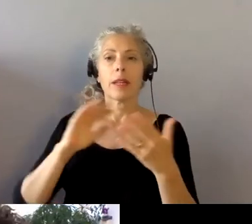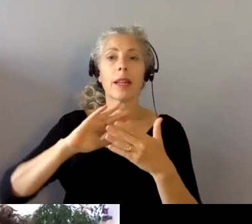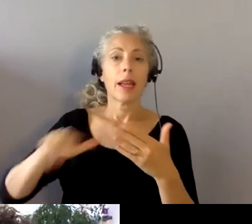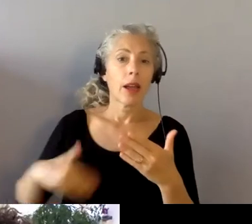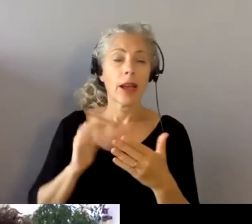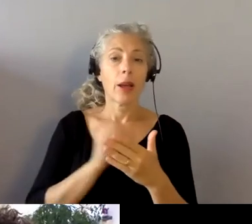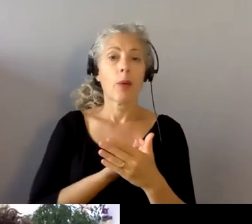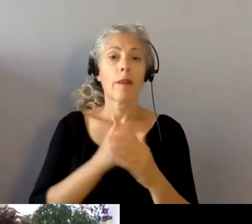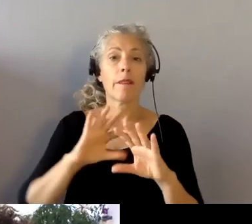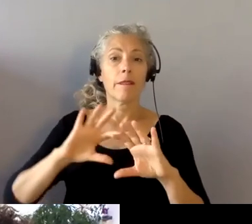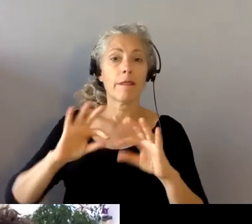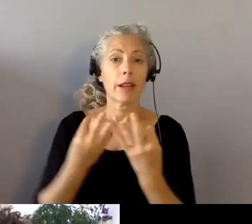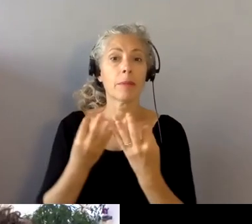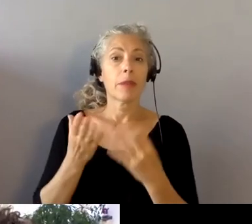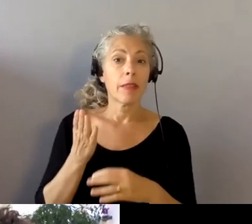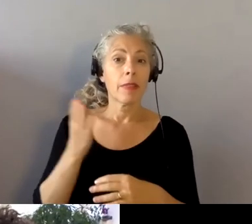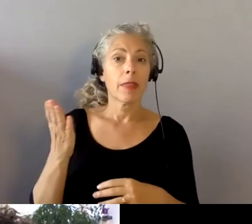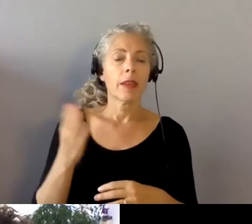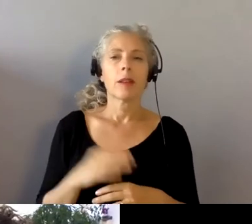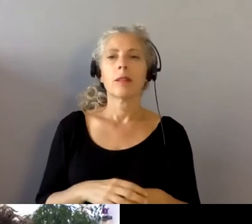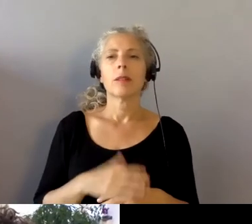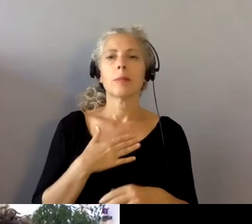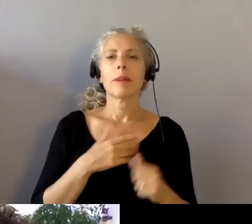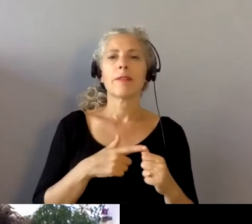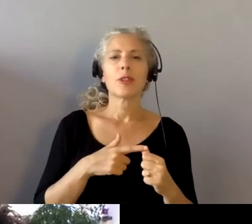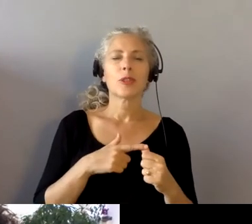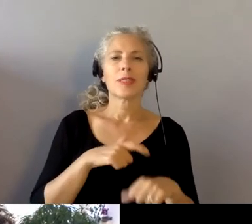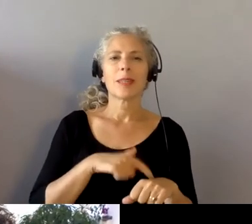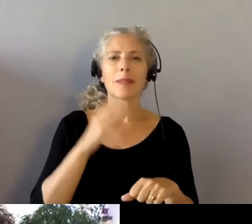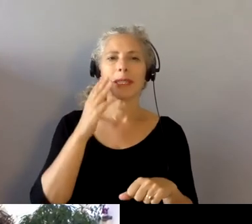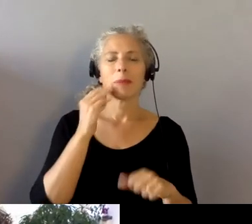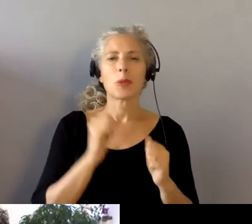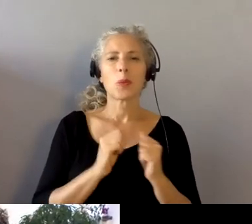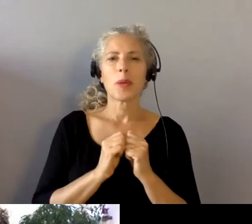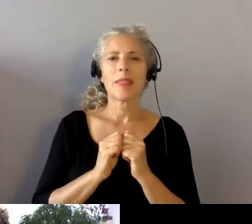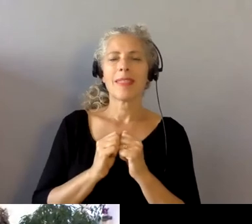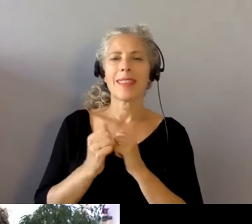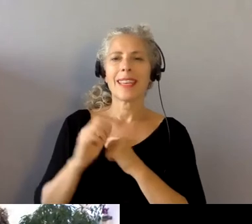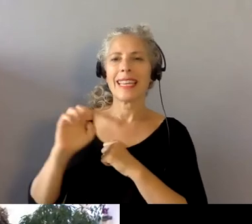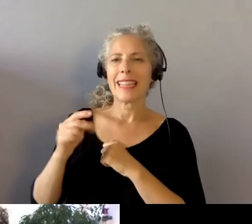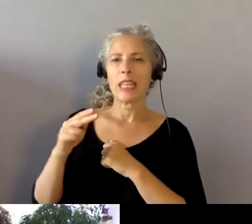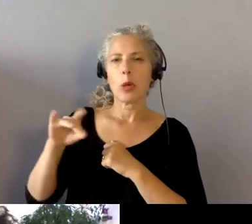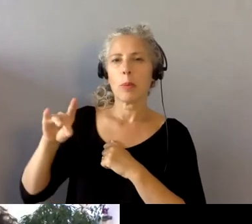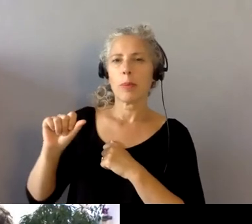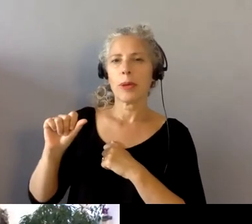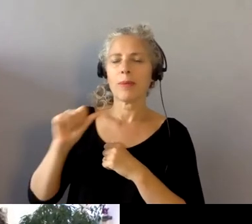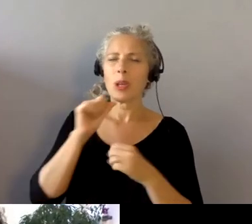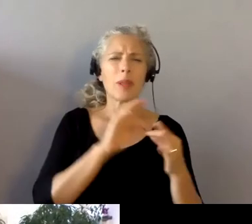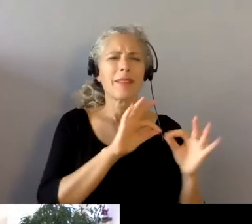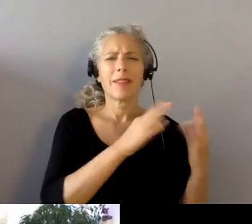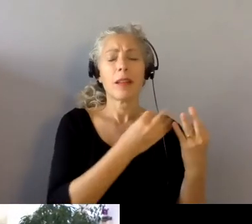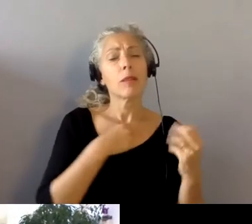And so this was really my first experience with Ethiopia individual, not, of course I'd been